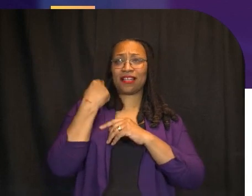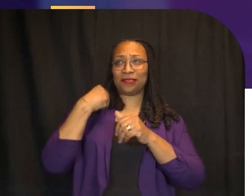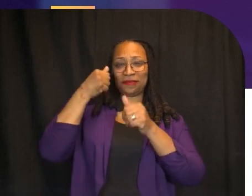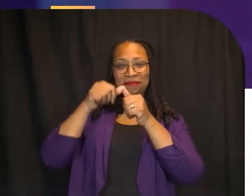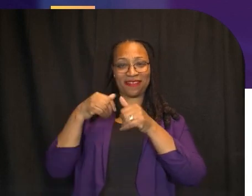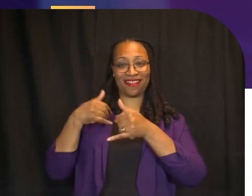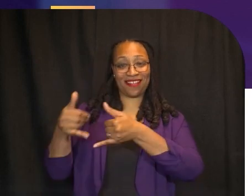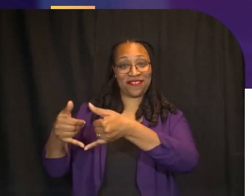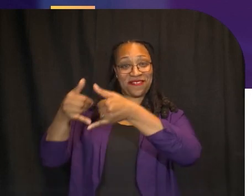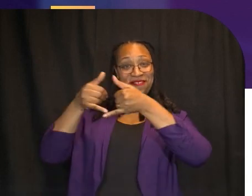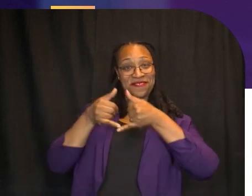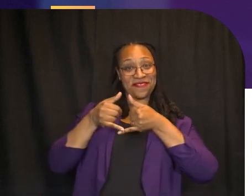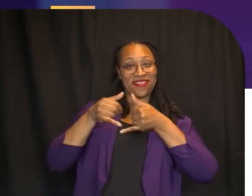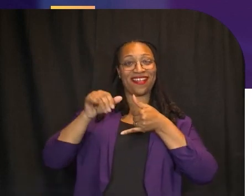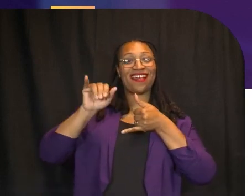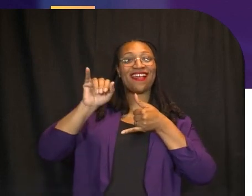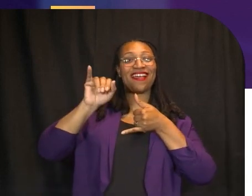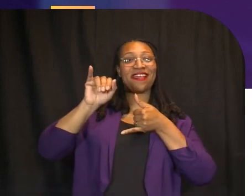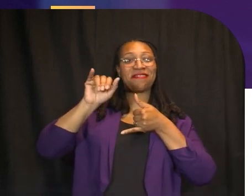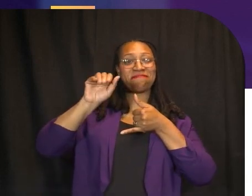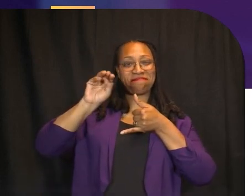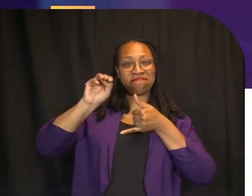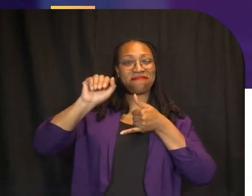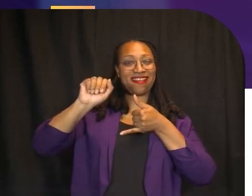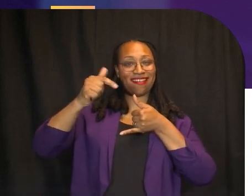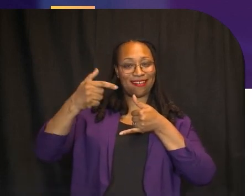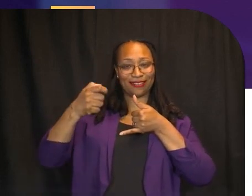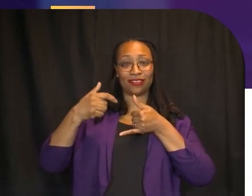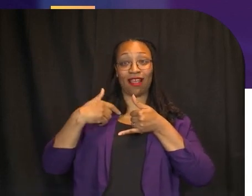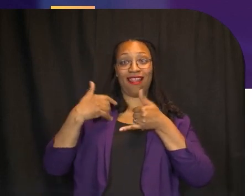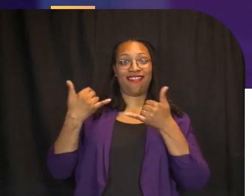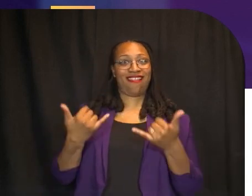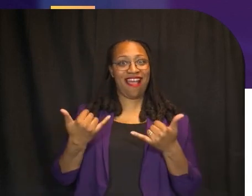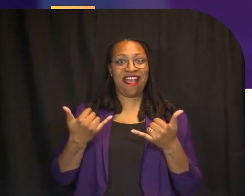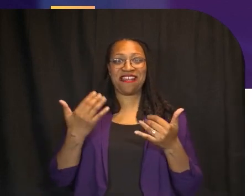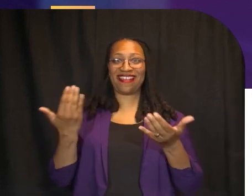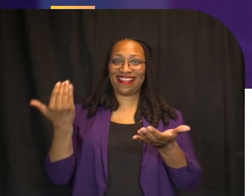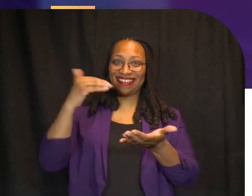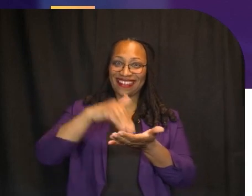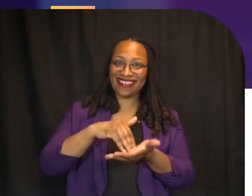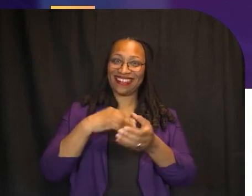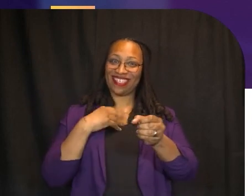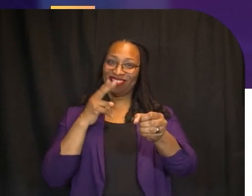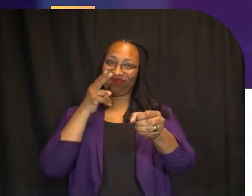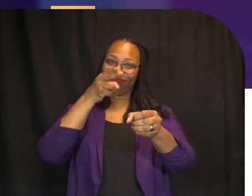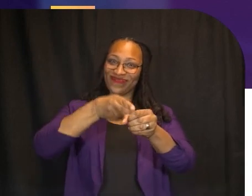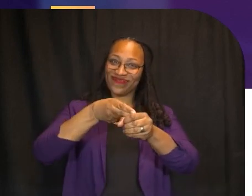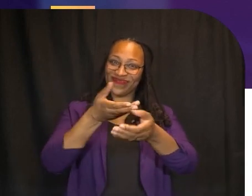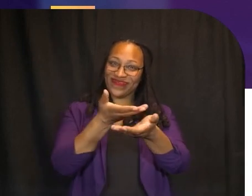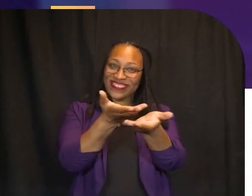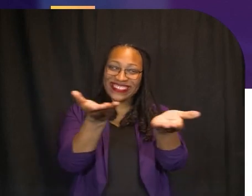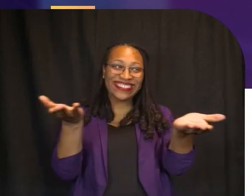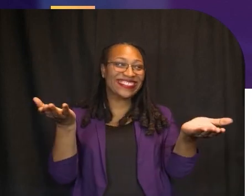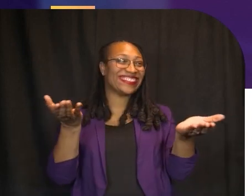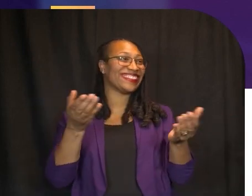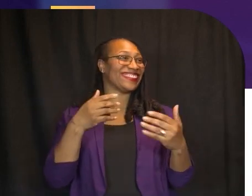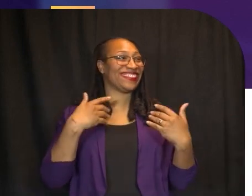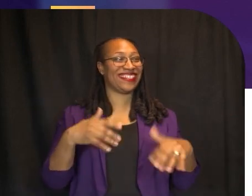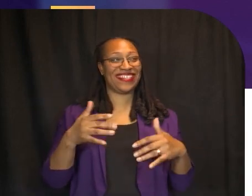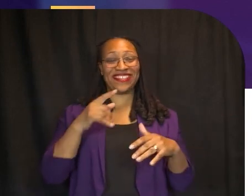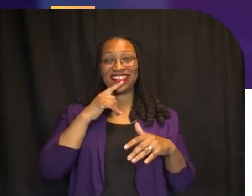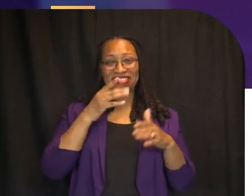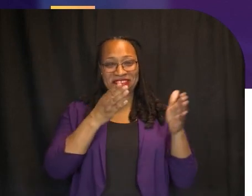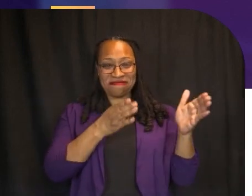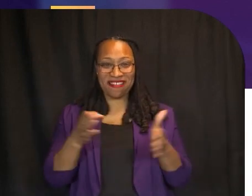and I'm excited to be back with you tonight. AAPD has a great evening in store for you. We'll be hearing from